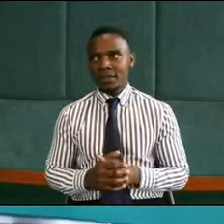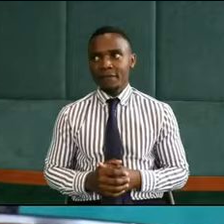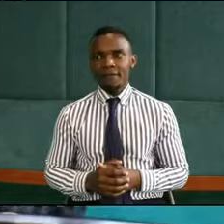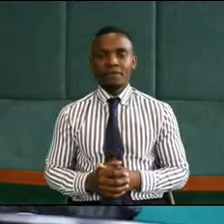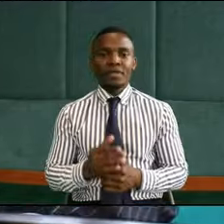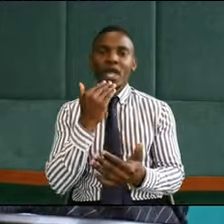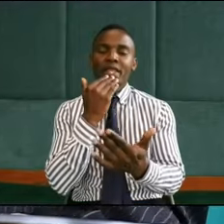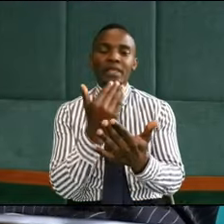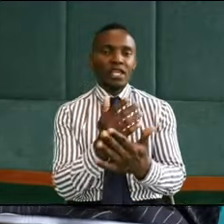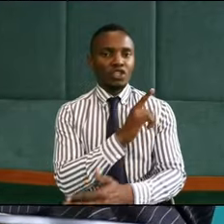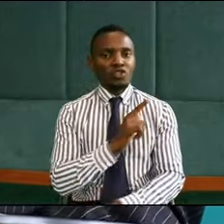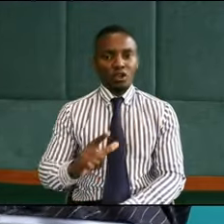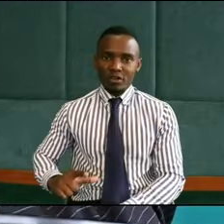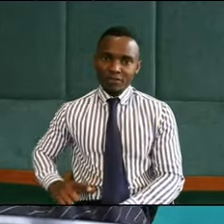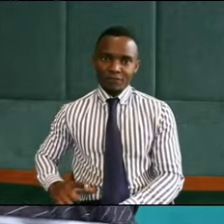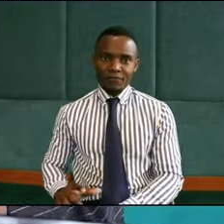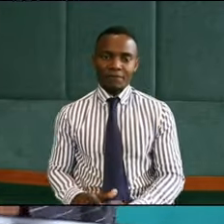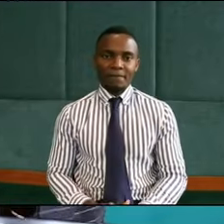Thank you, Lord.